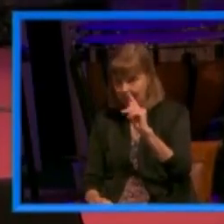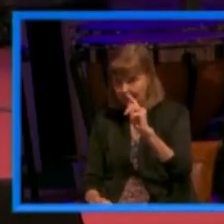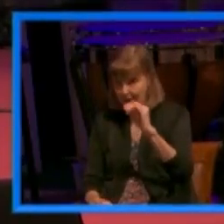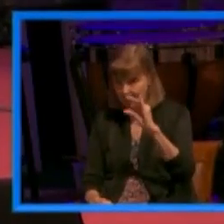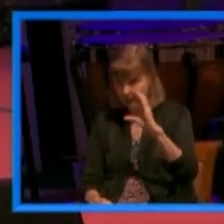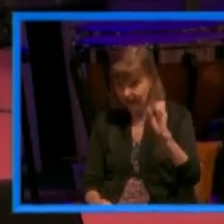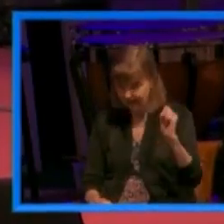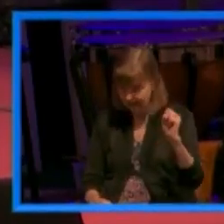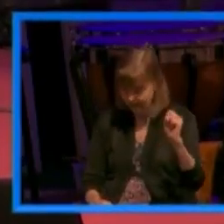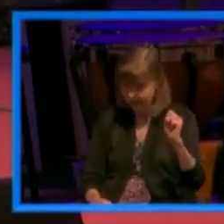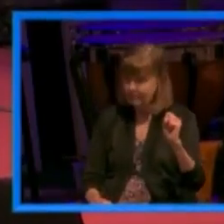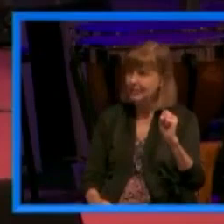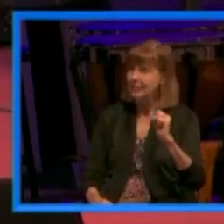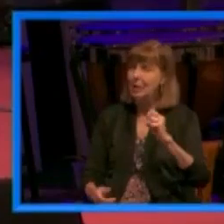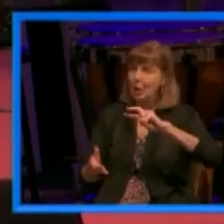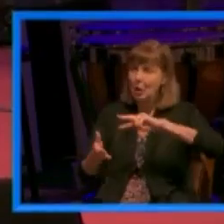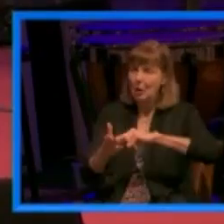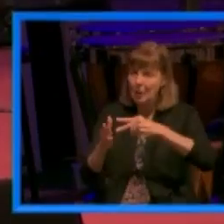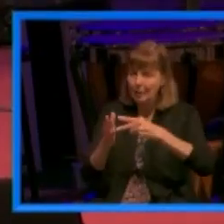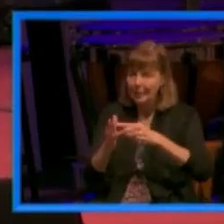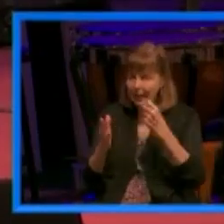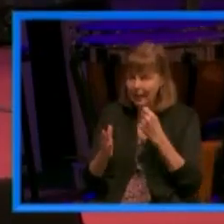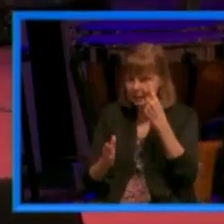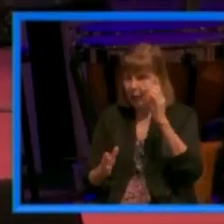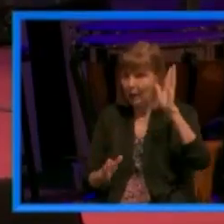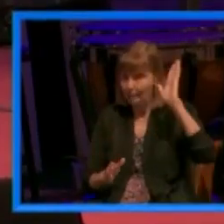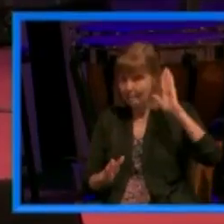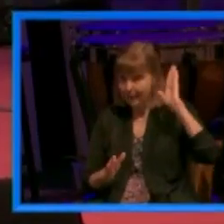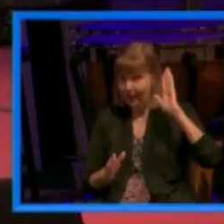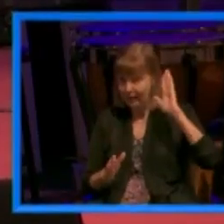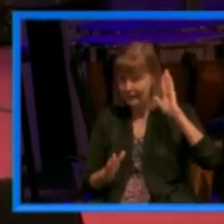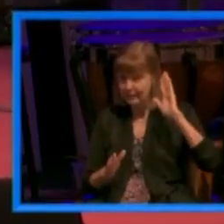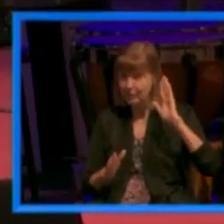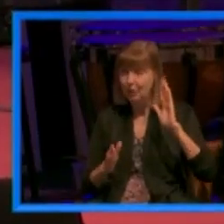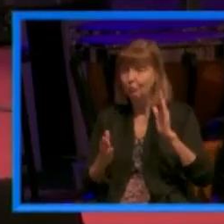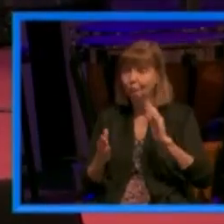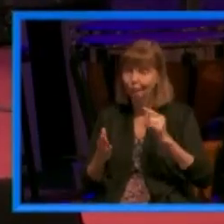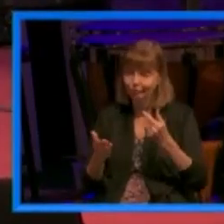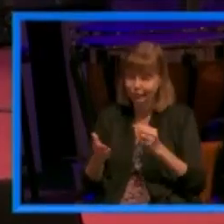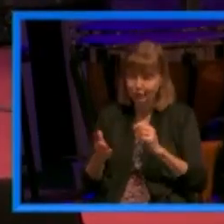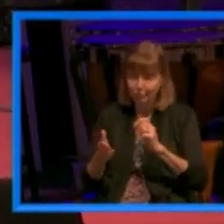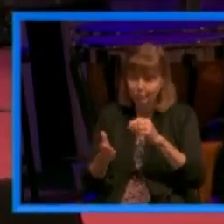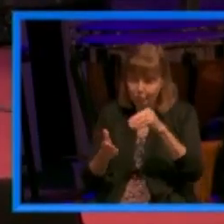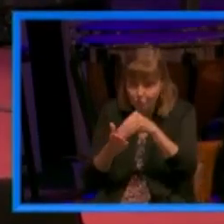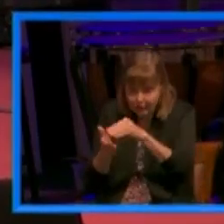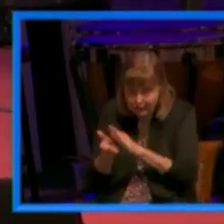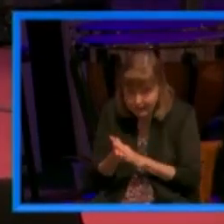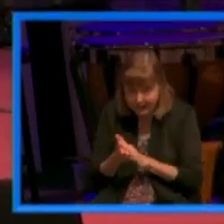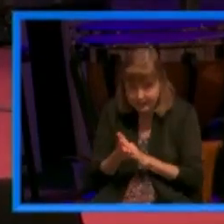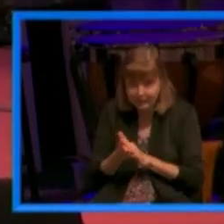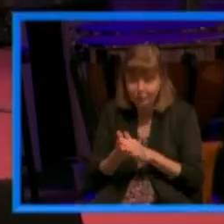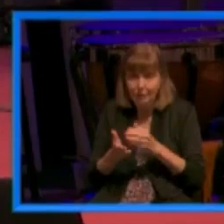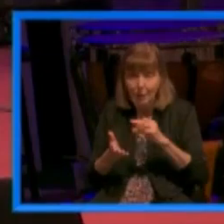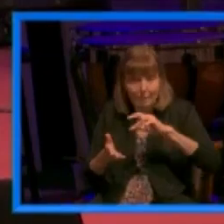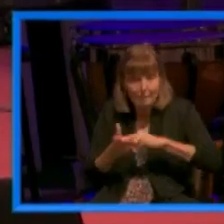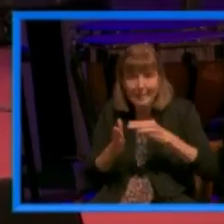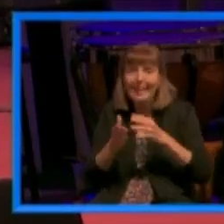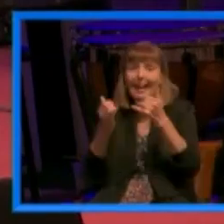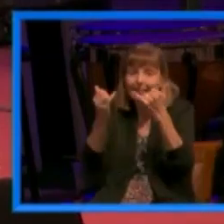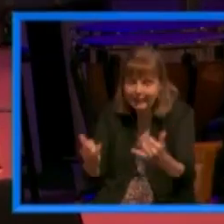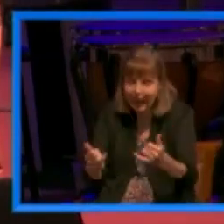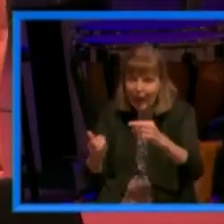then, and then what does it mean for us today? I've said this to you often, and I will often say it to you throughout our time together, is